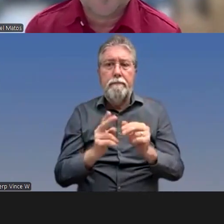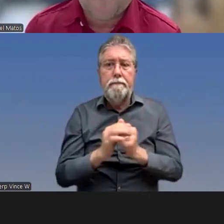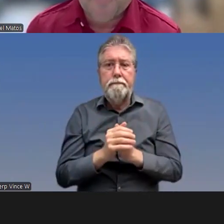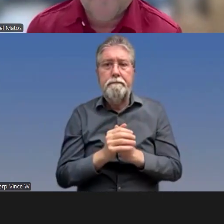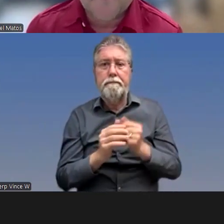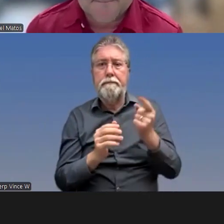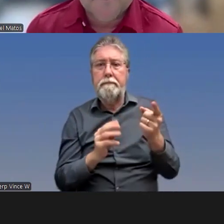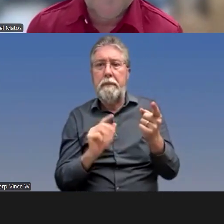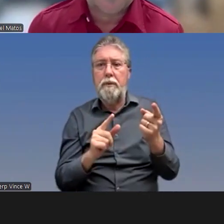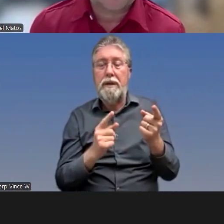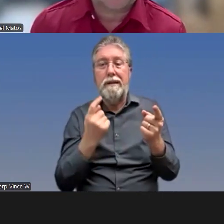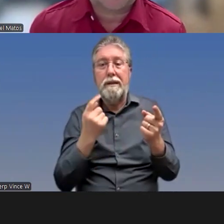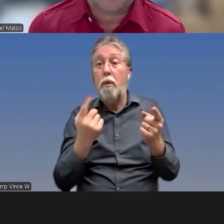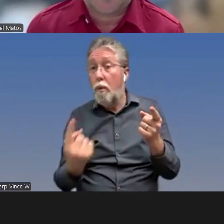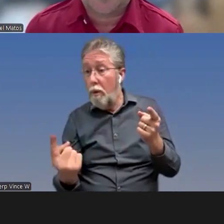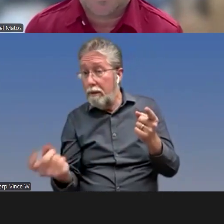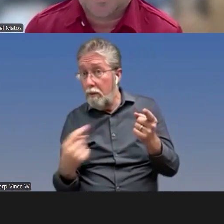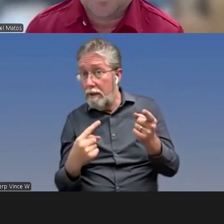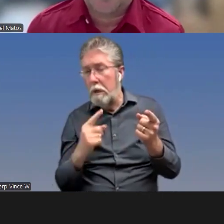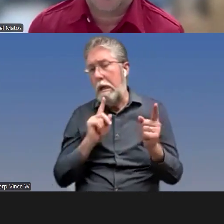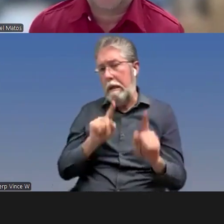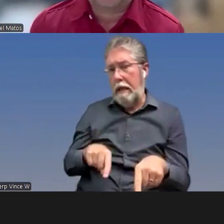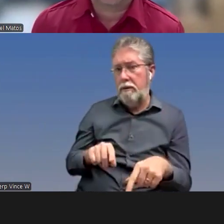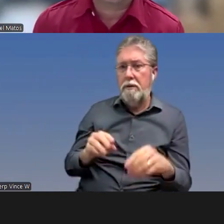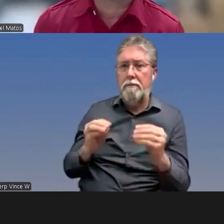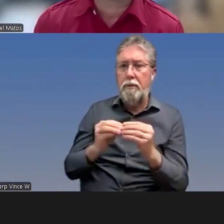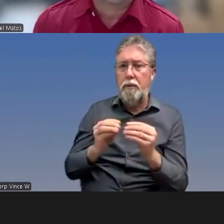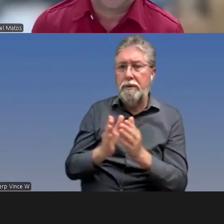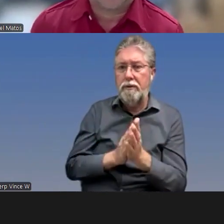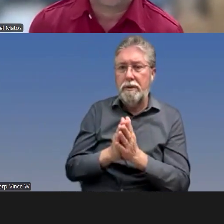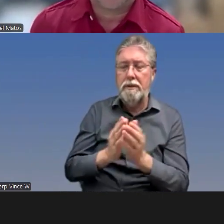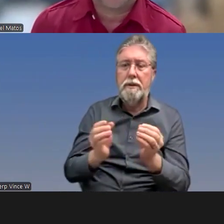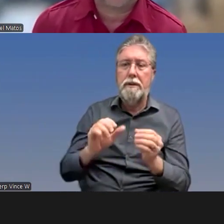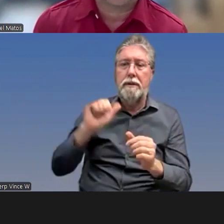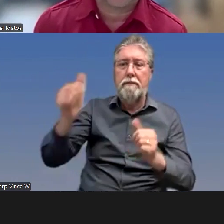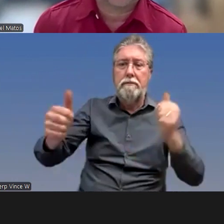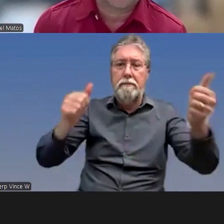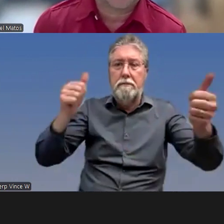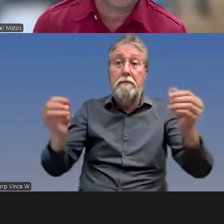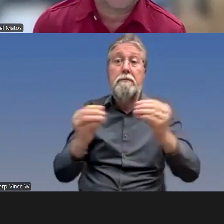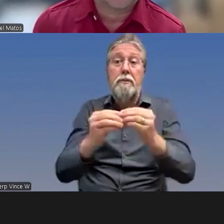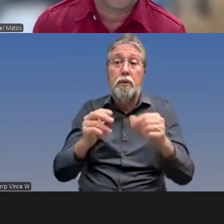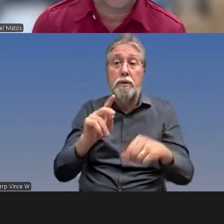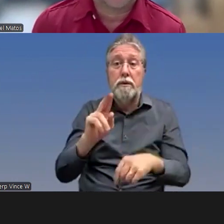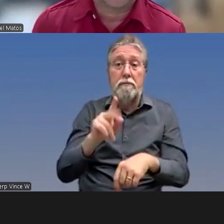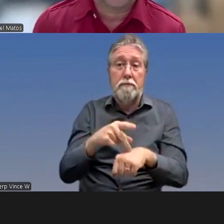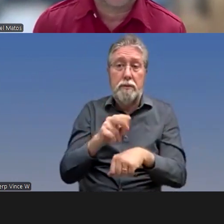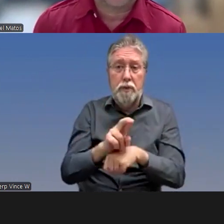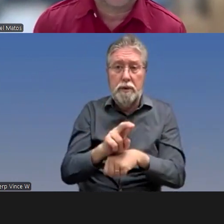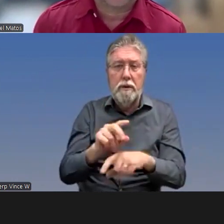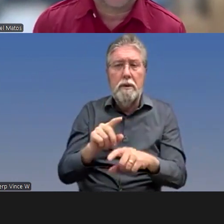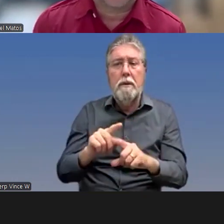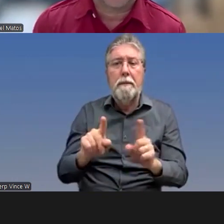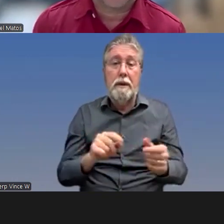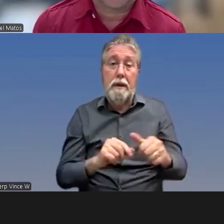Manuel answered one of the questions in regards if there's more interest in having more stations here in PR. But one of the attendees